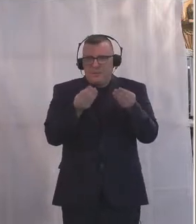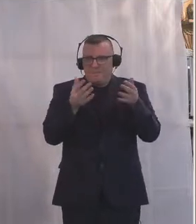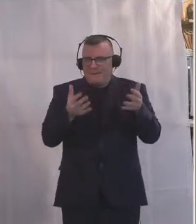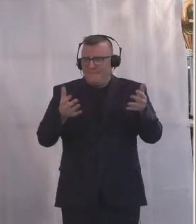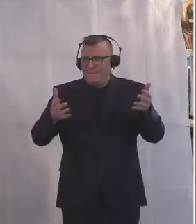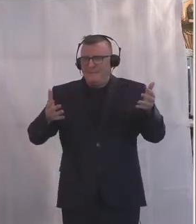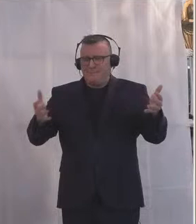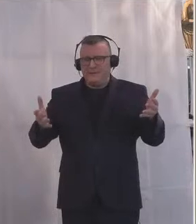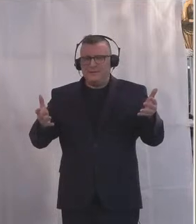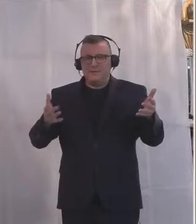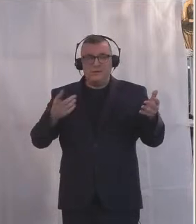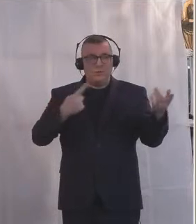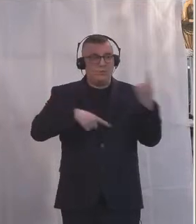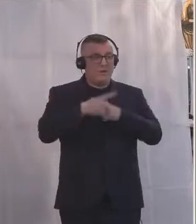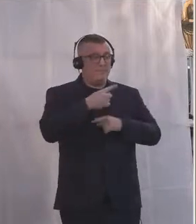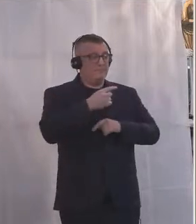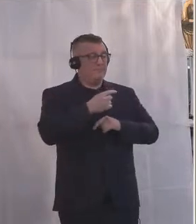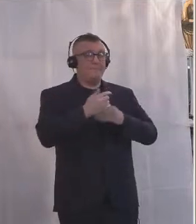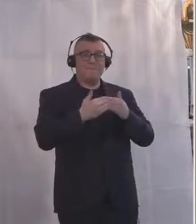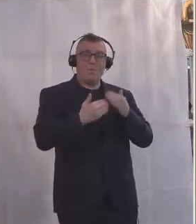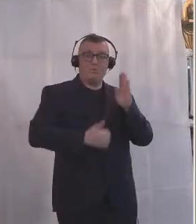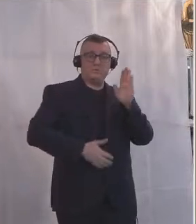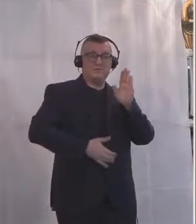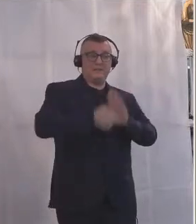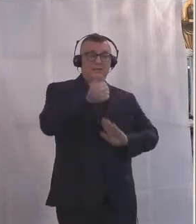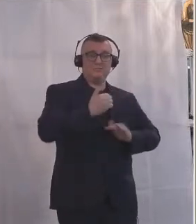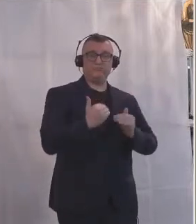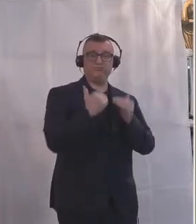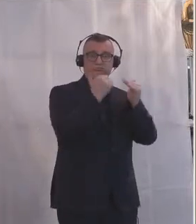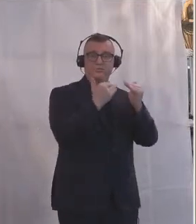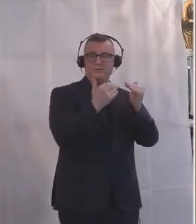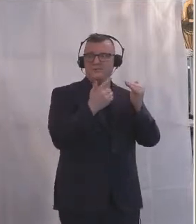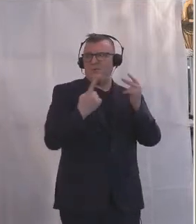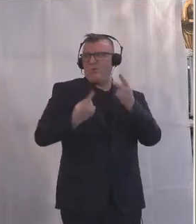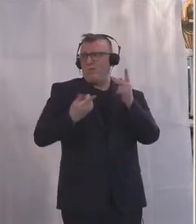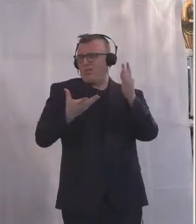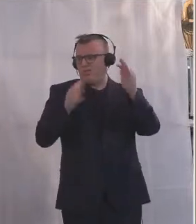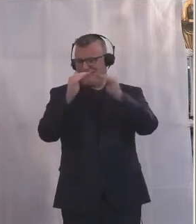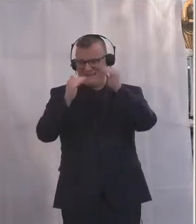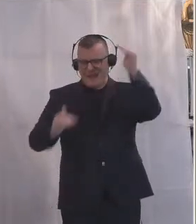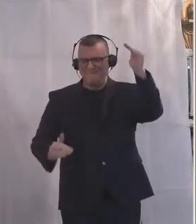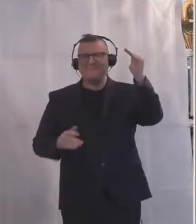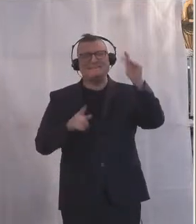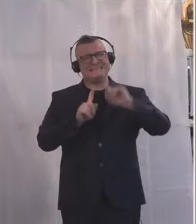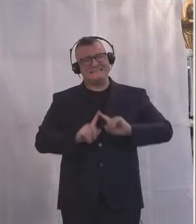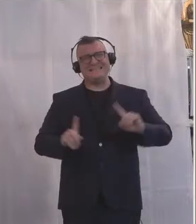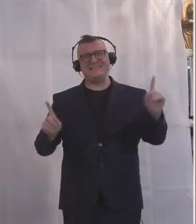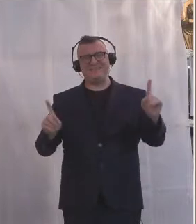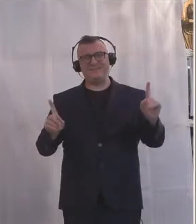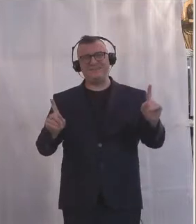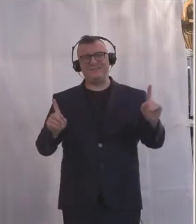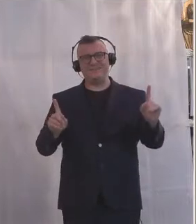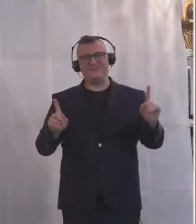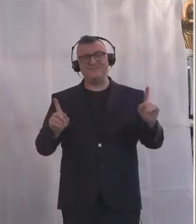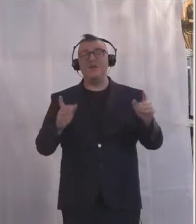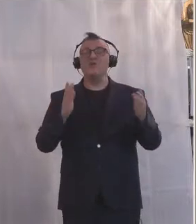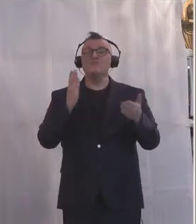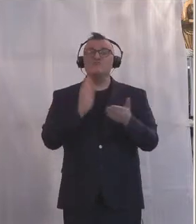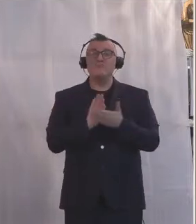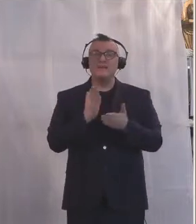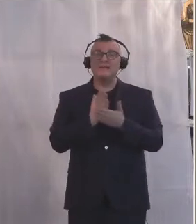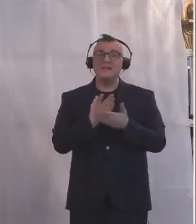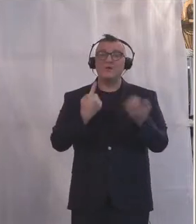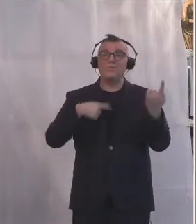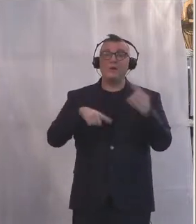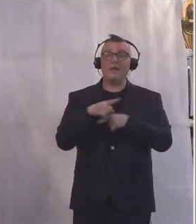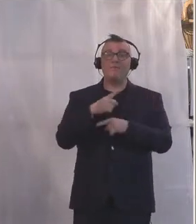greater the skills gap will become. Now, it's fantastic to be welcoming, and I think we should be more welcoming, to